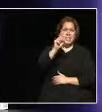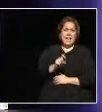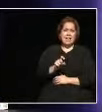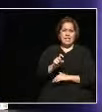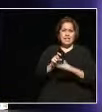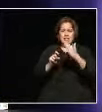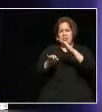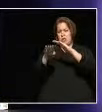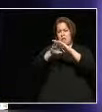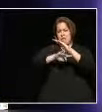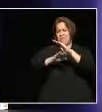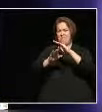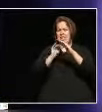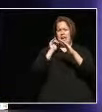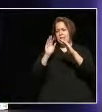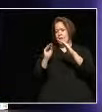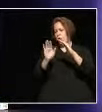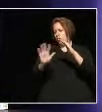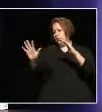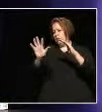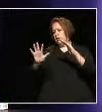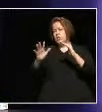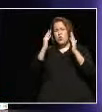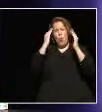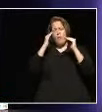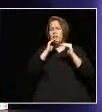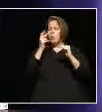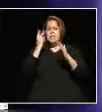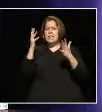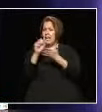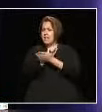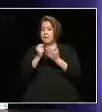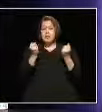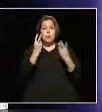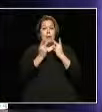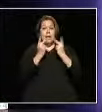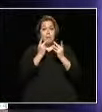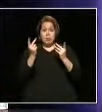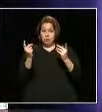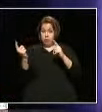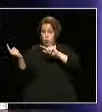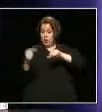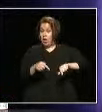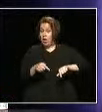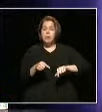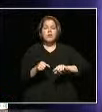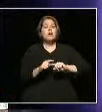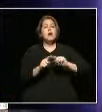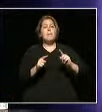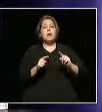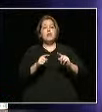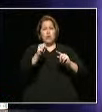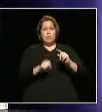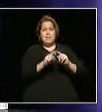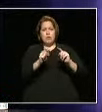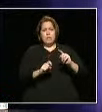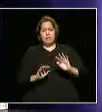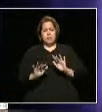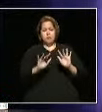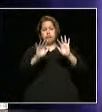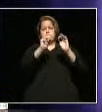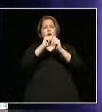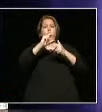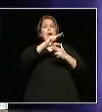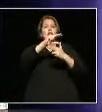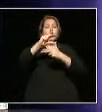won't see a lot of damage here, a lot of people coming in here, but when they do come up from South Texas with a hurricane, we